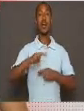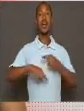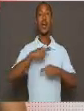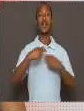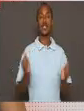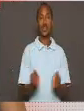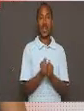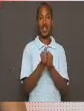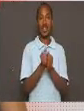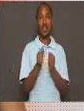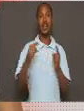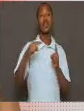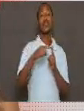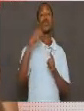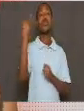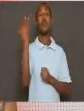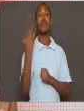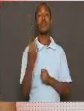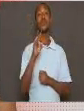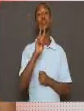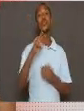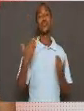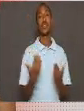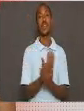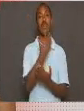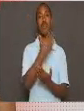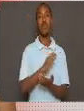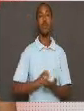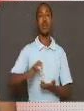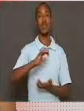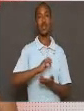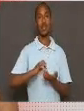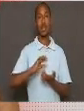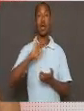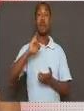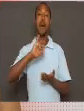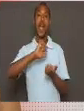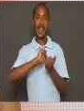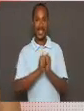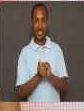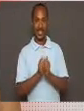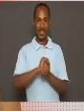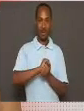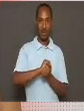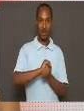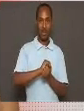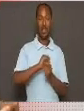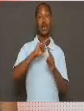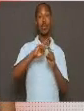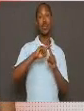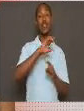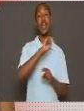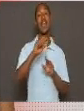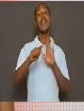react together to form 2 new compounds by exchange of the positive